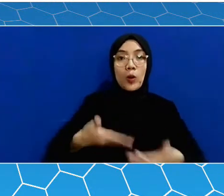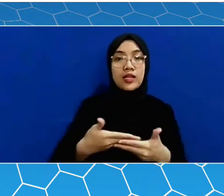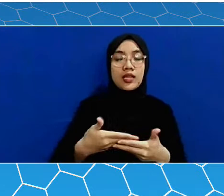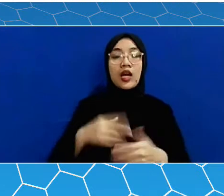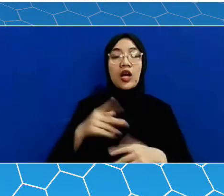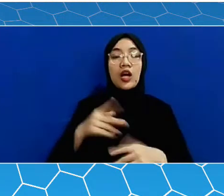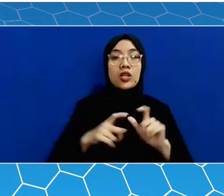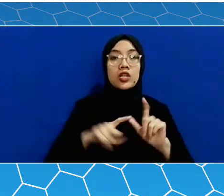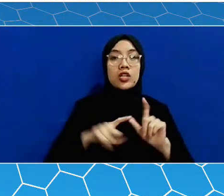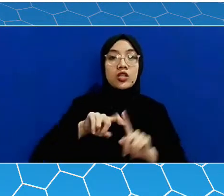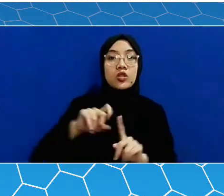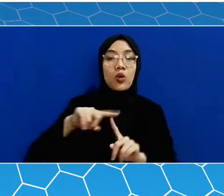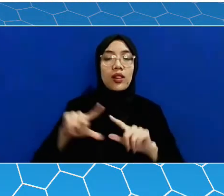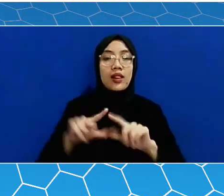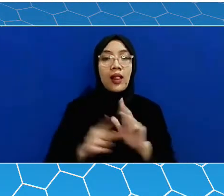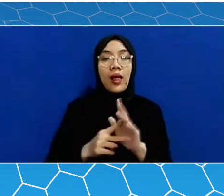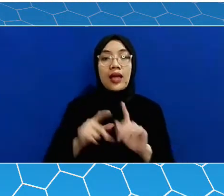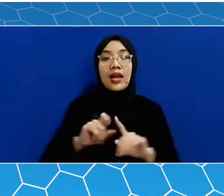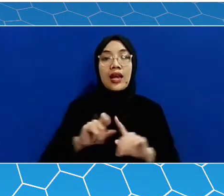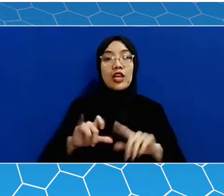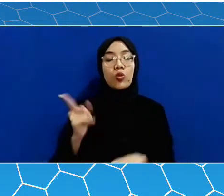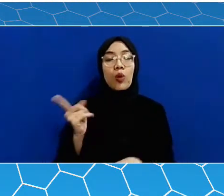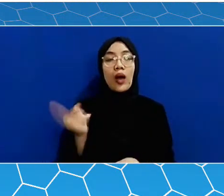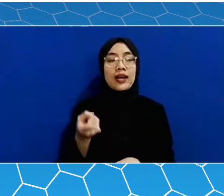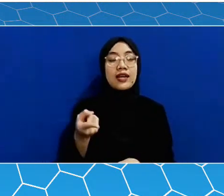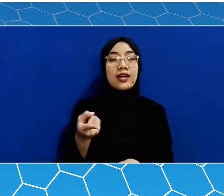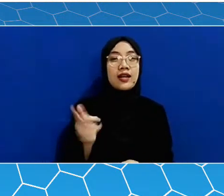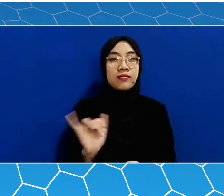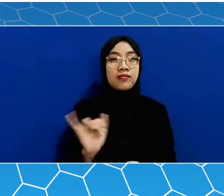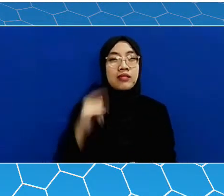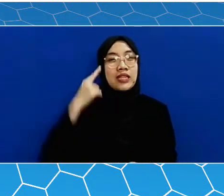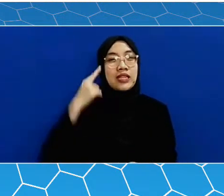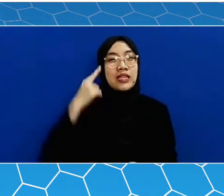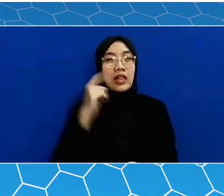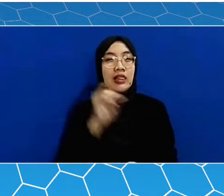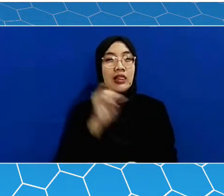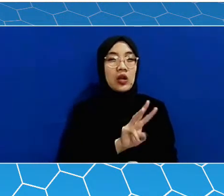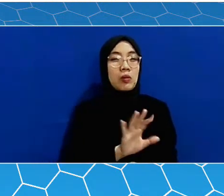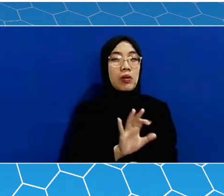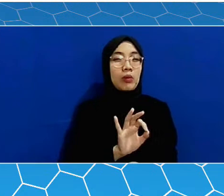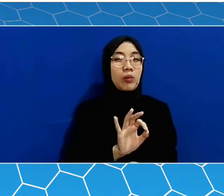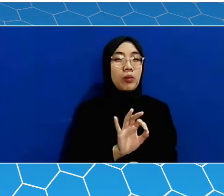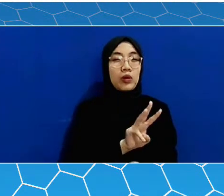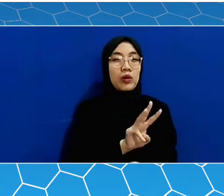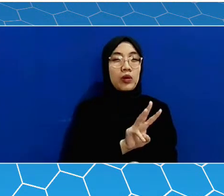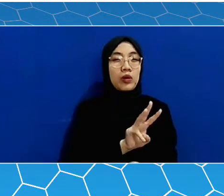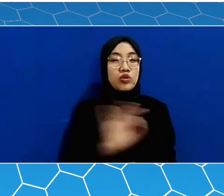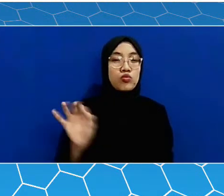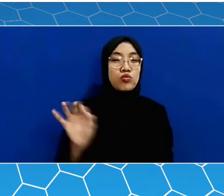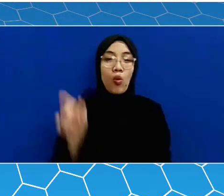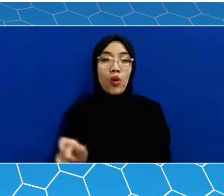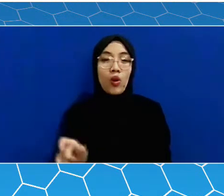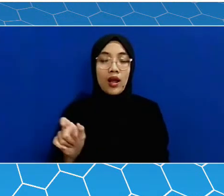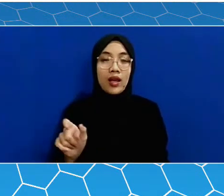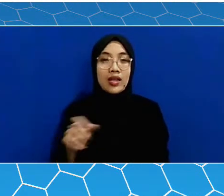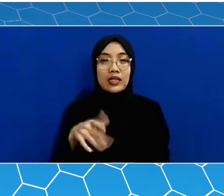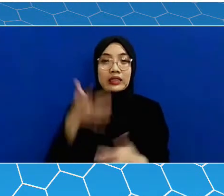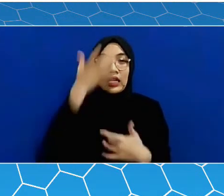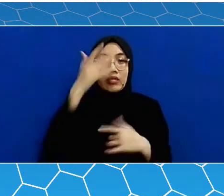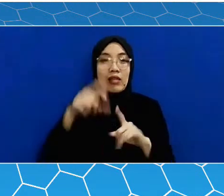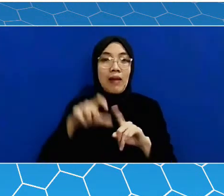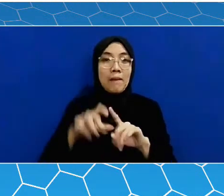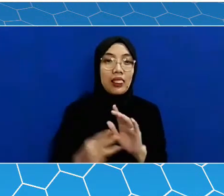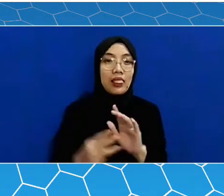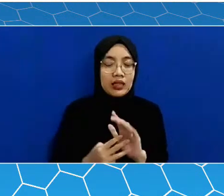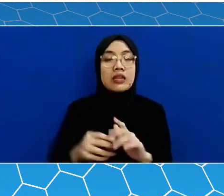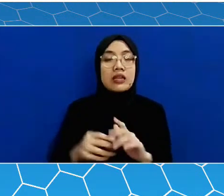350,000 people with diabetes. And we've had around 500,000 people from Scotland and beyond